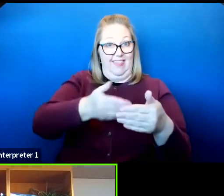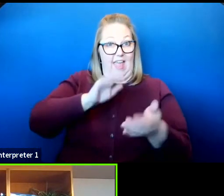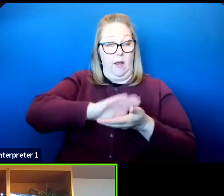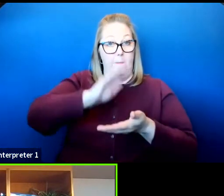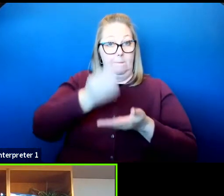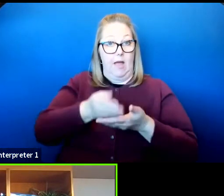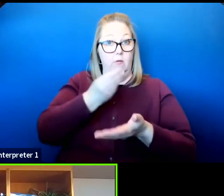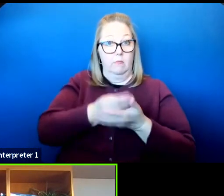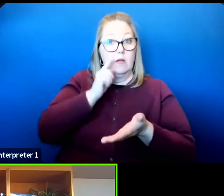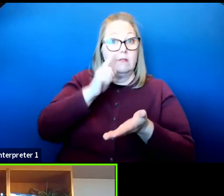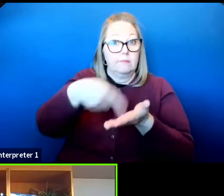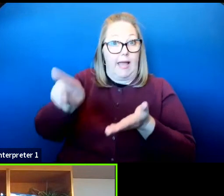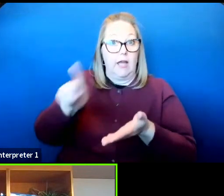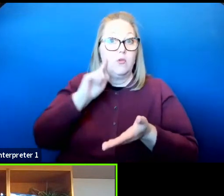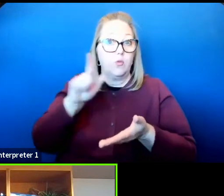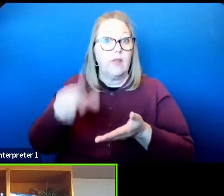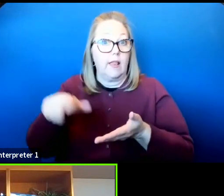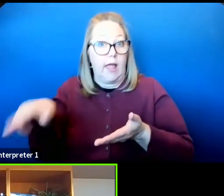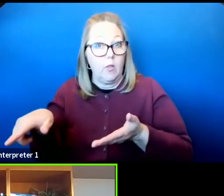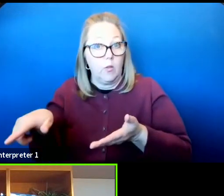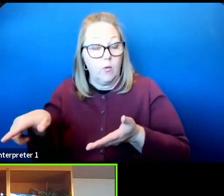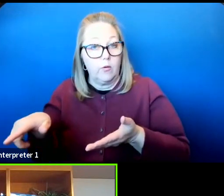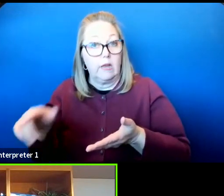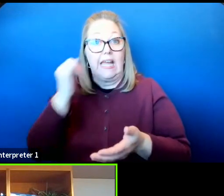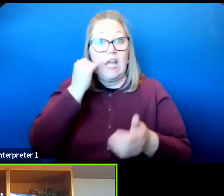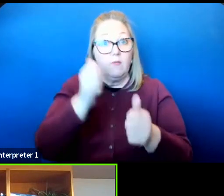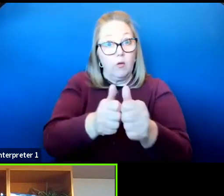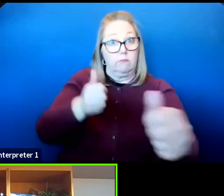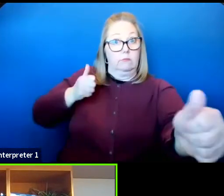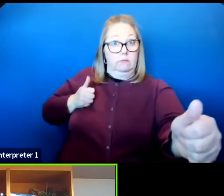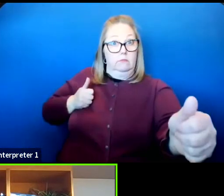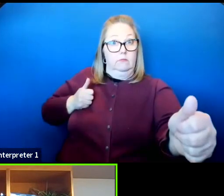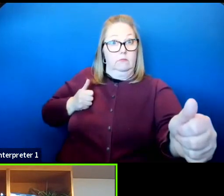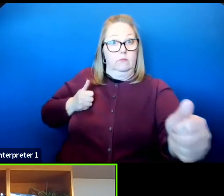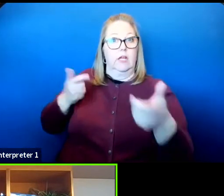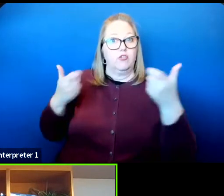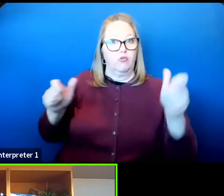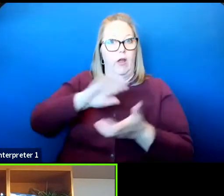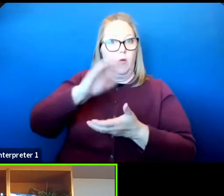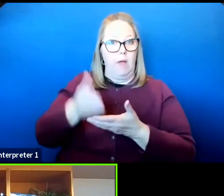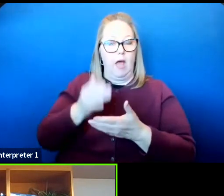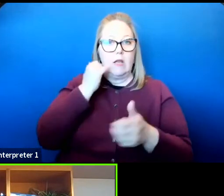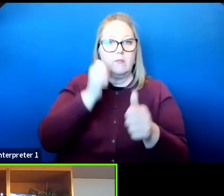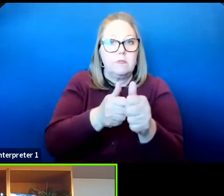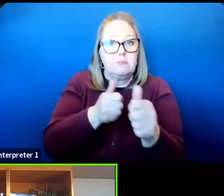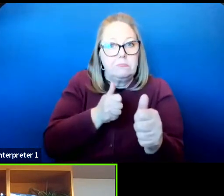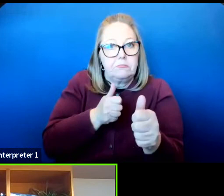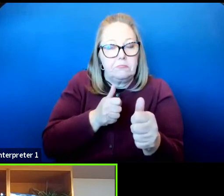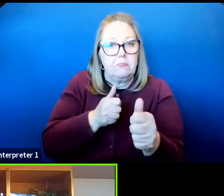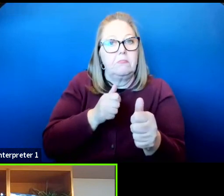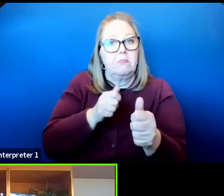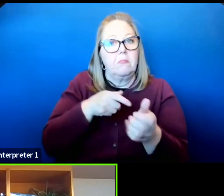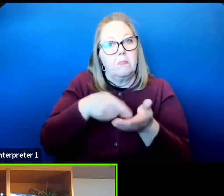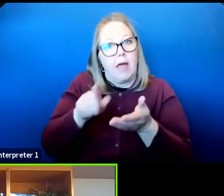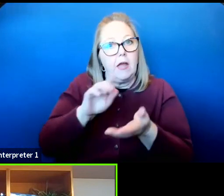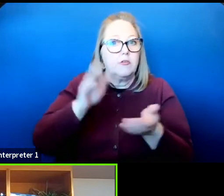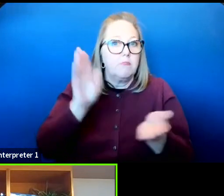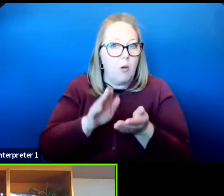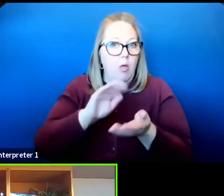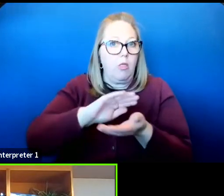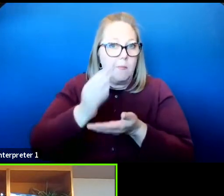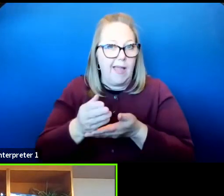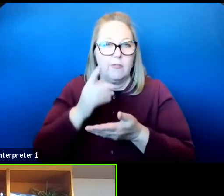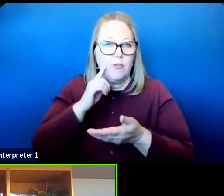the current process here, we will be paying at the point that that is approved. We will pay within the month that they actually were approved, going back all the way in their